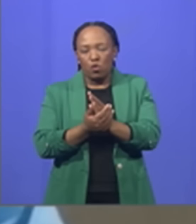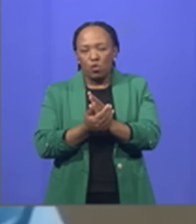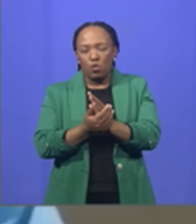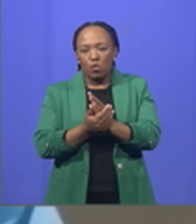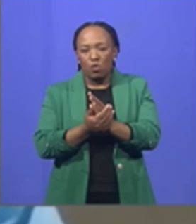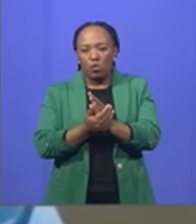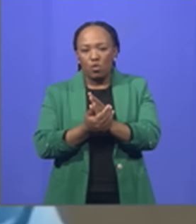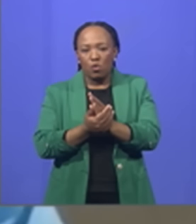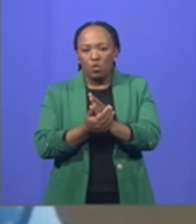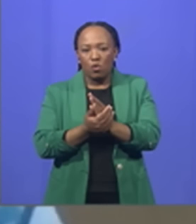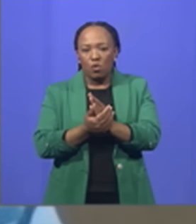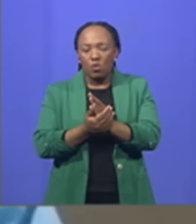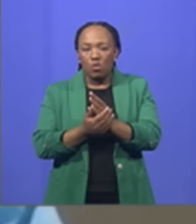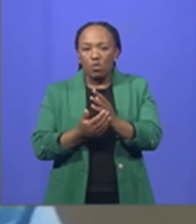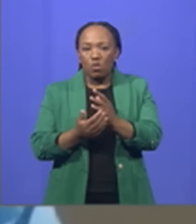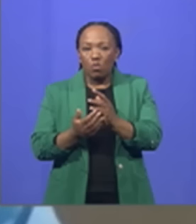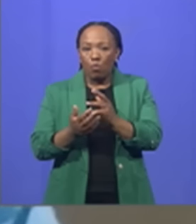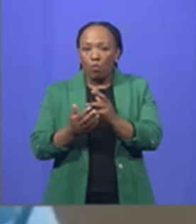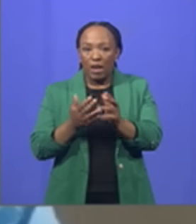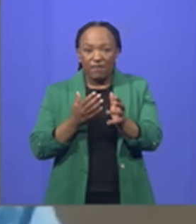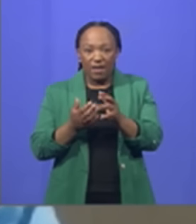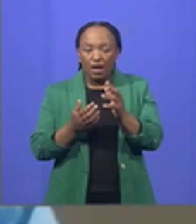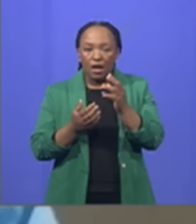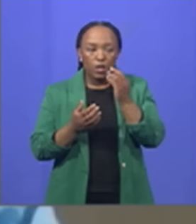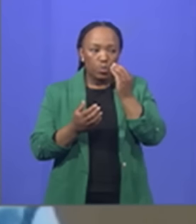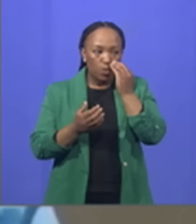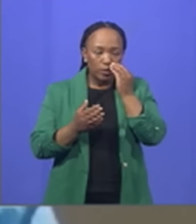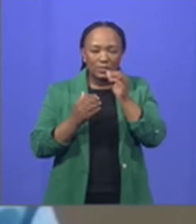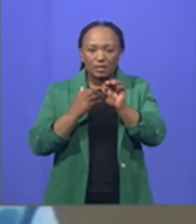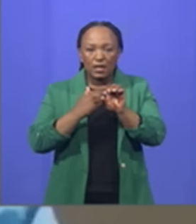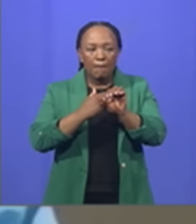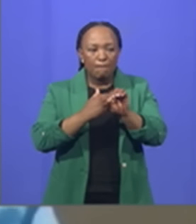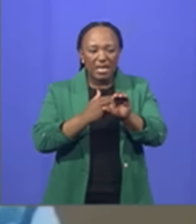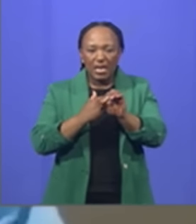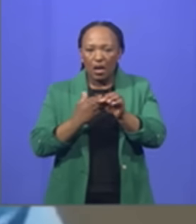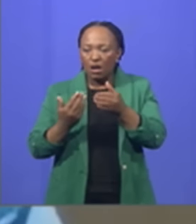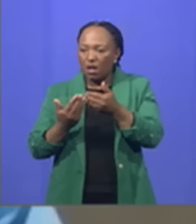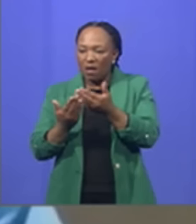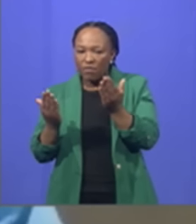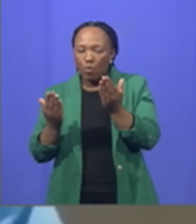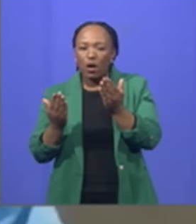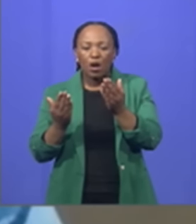gore ditaba tše di hwetšang le mo mafaratlhatlheng ke tšona tša maleba na.